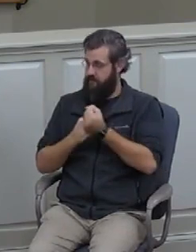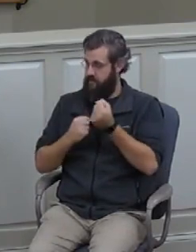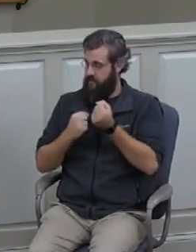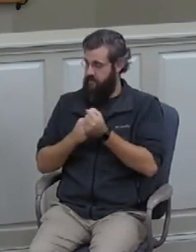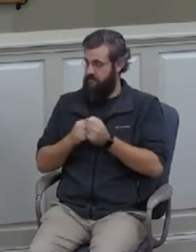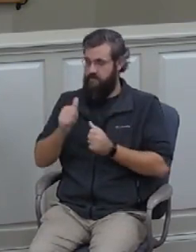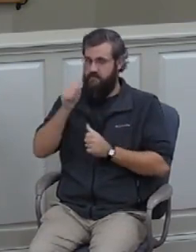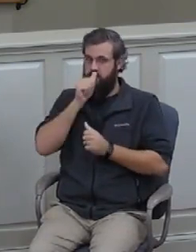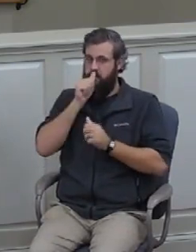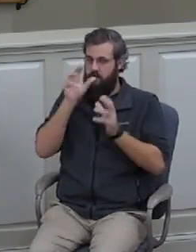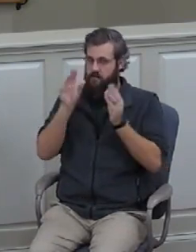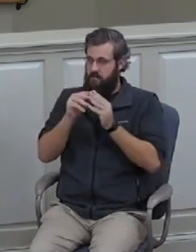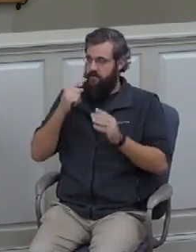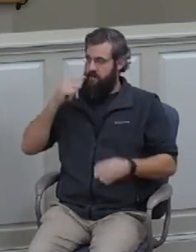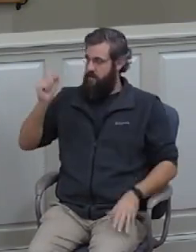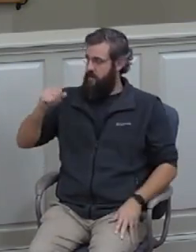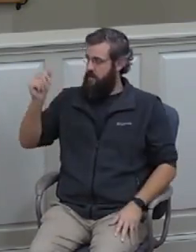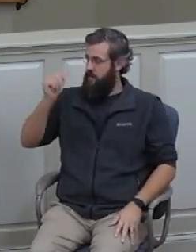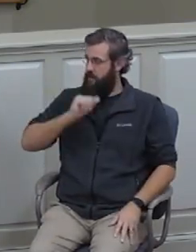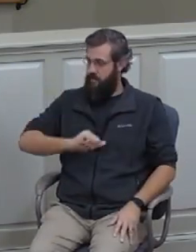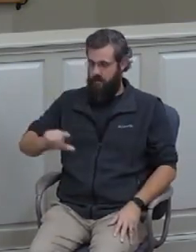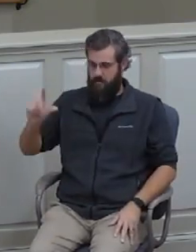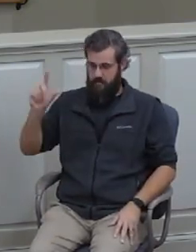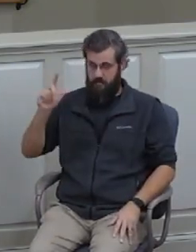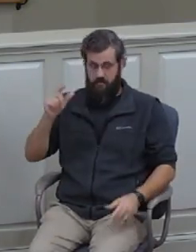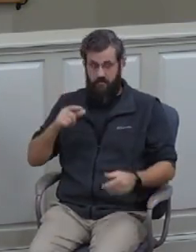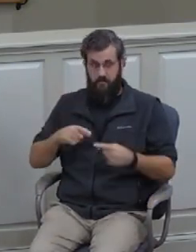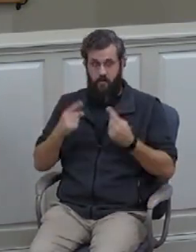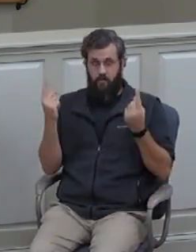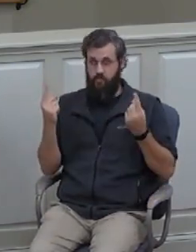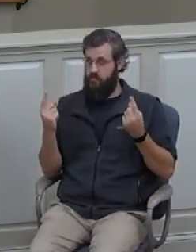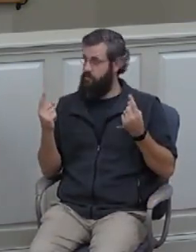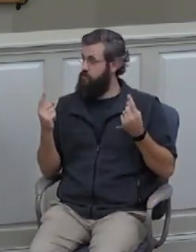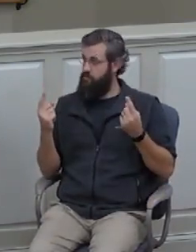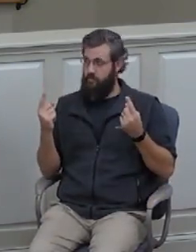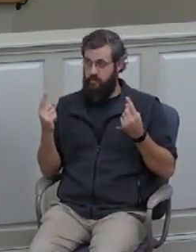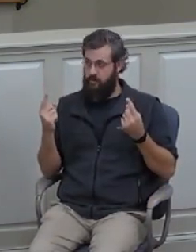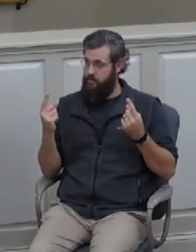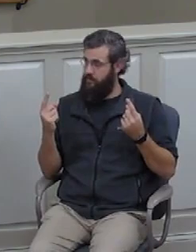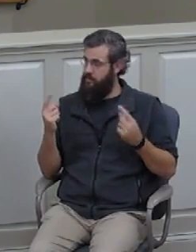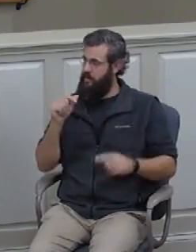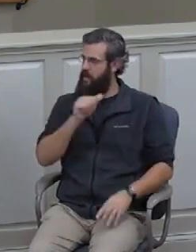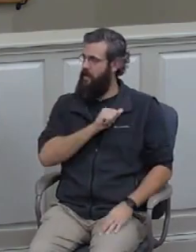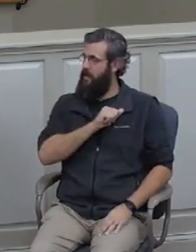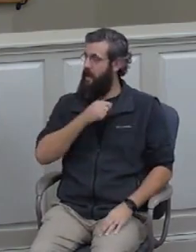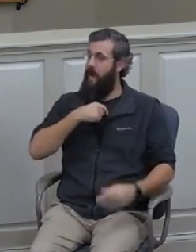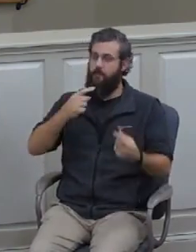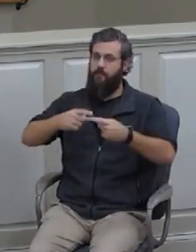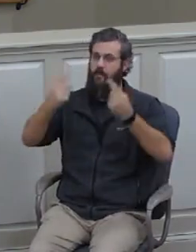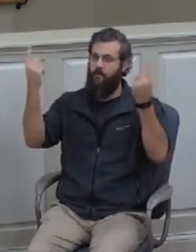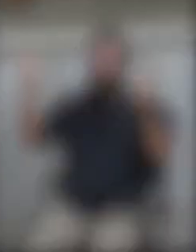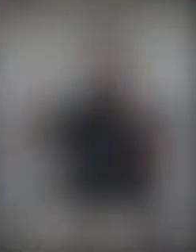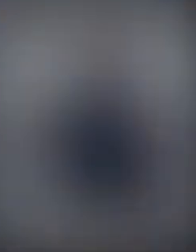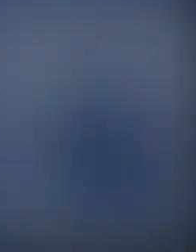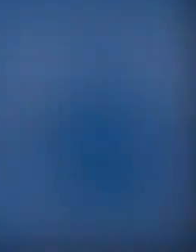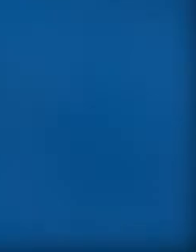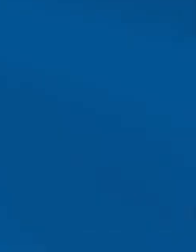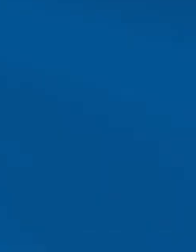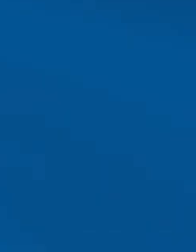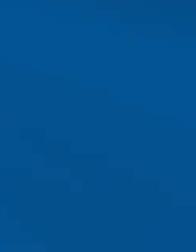into executive session, say aye. Aye. Aye. Opposed, like sign. I'm opposed.